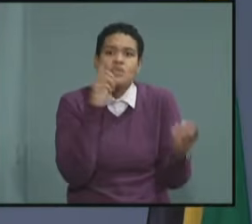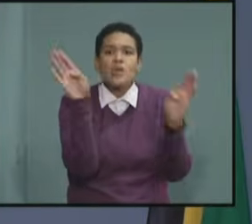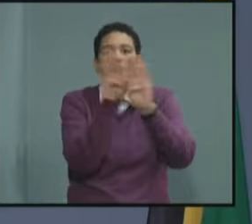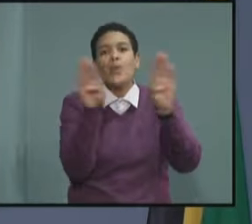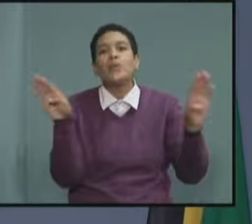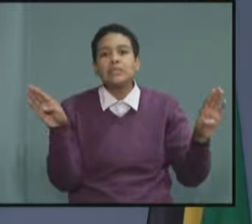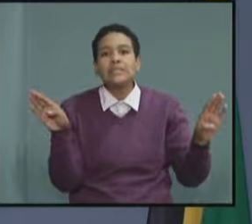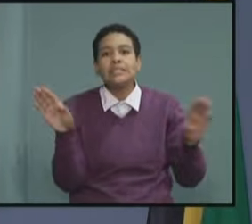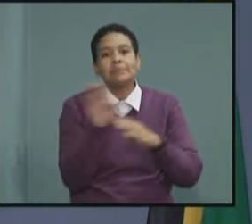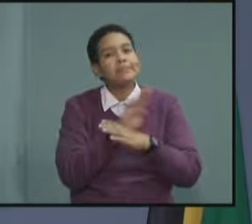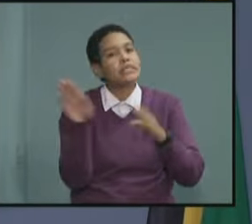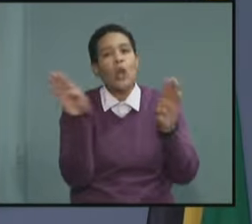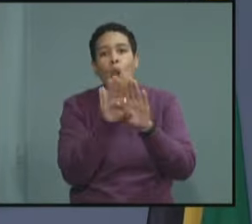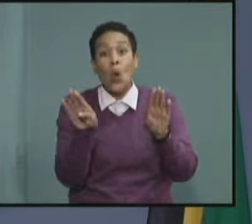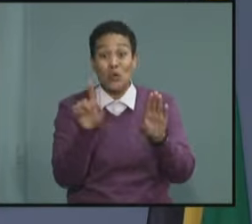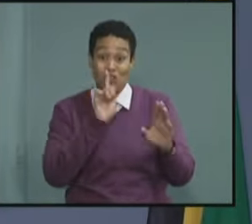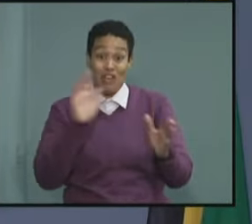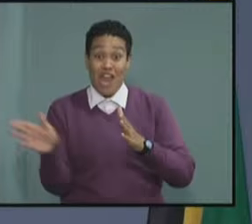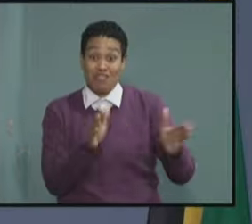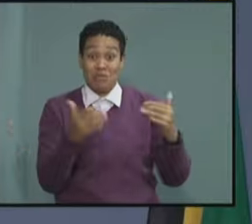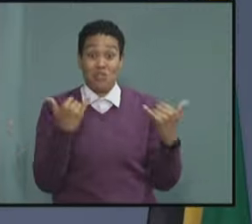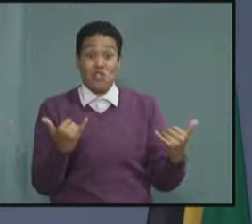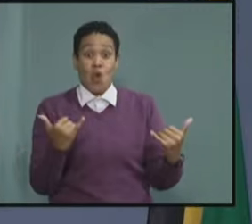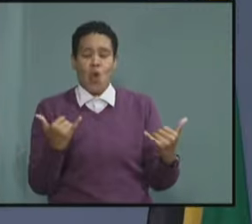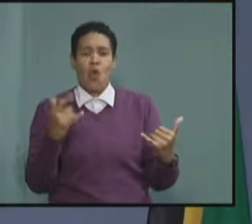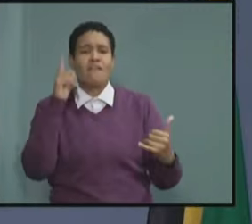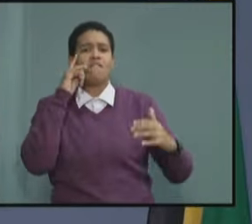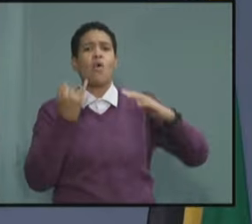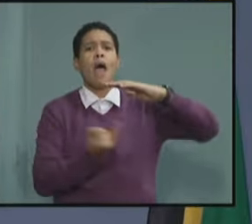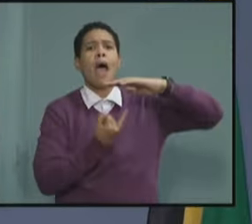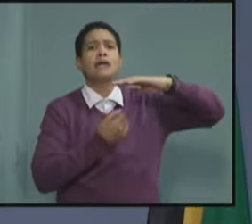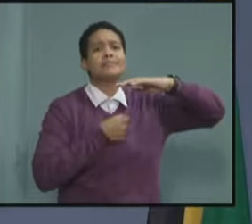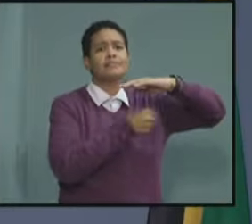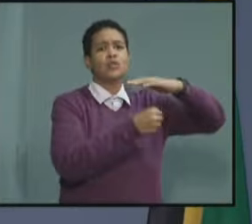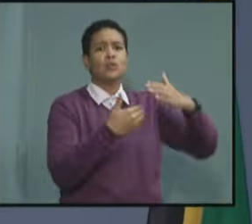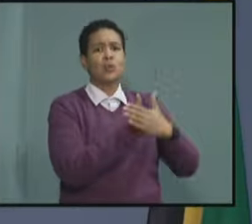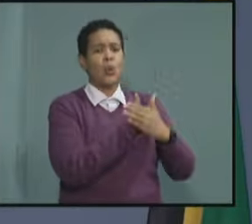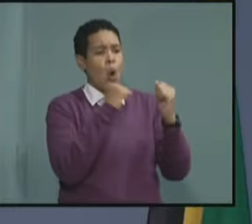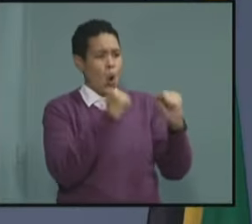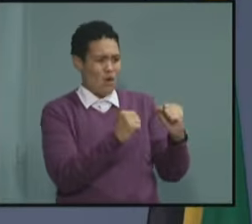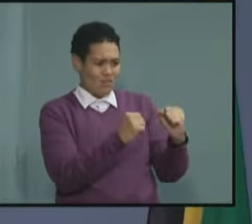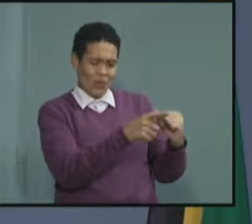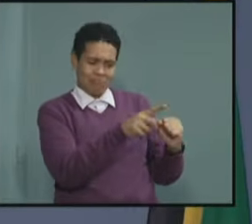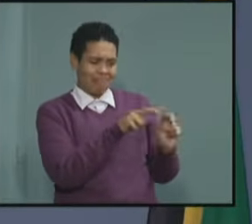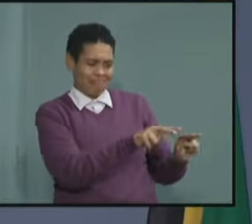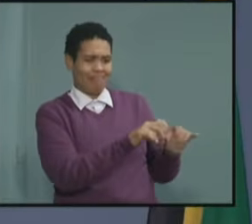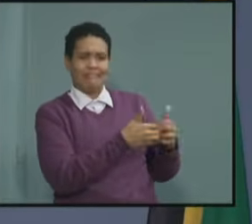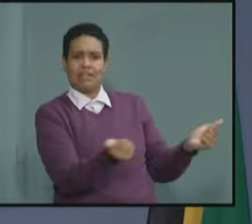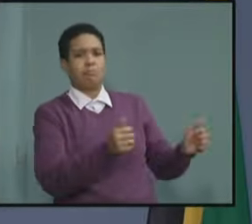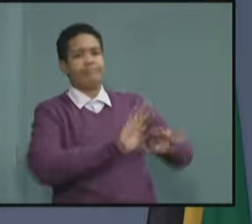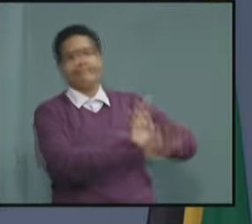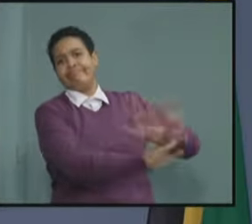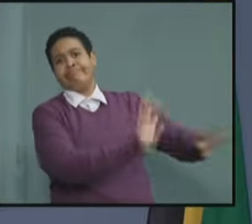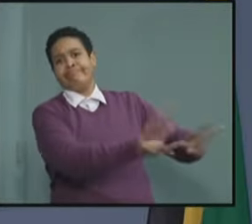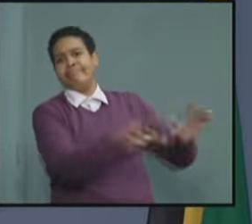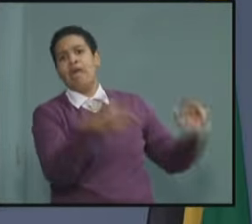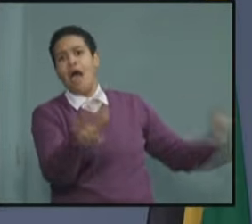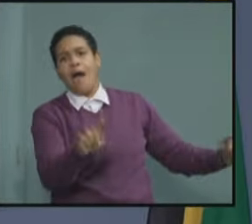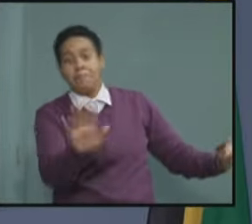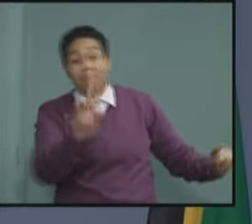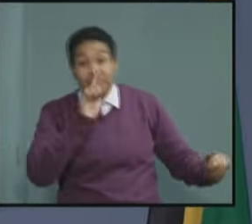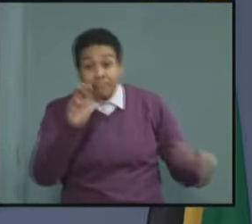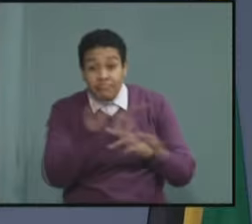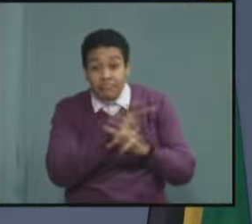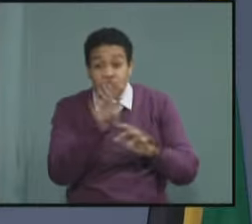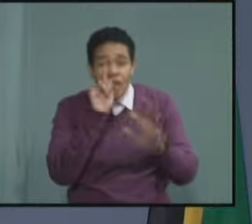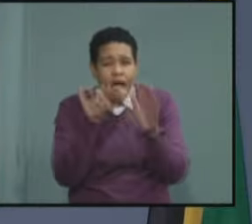closed. Arrangements are now being made for the isolation of the newly confirmed cases. The ministry is also working diligently